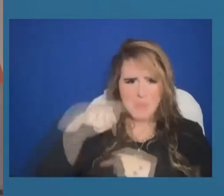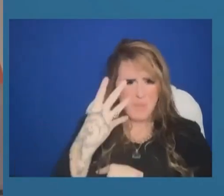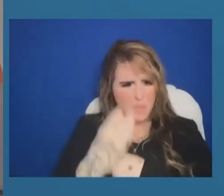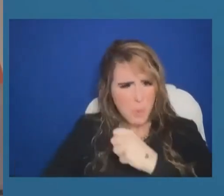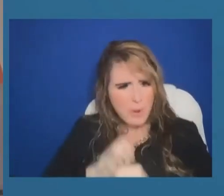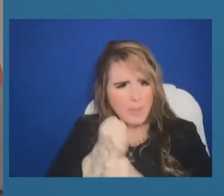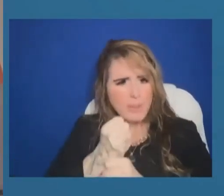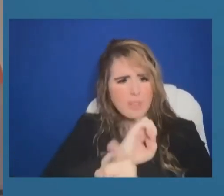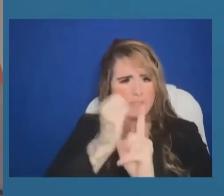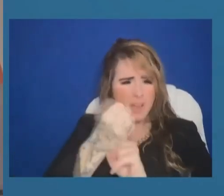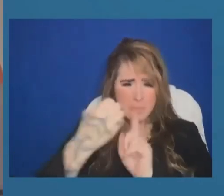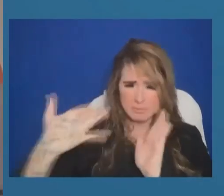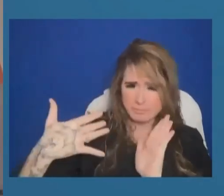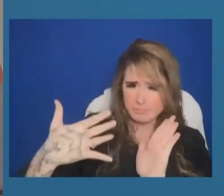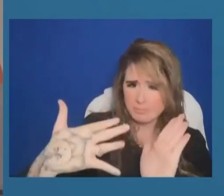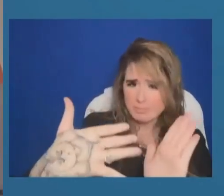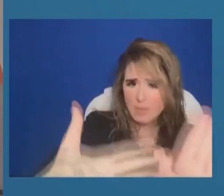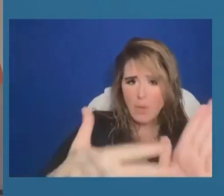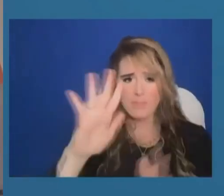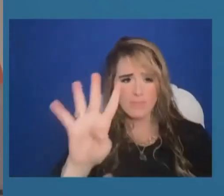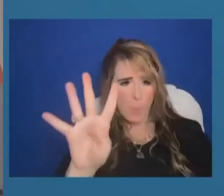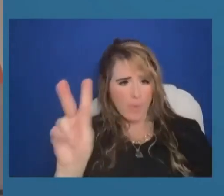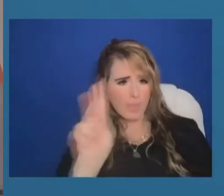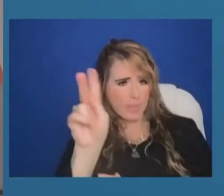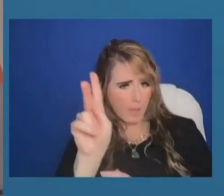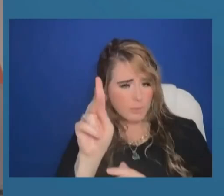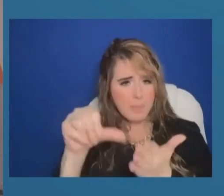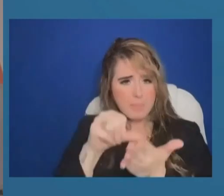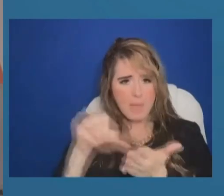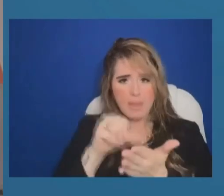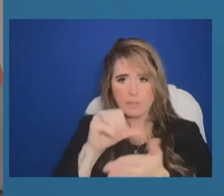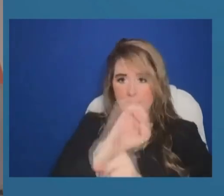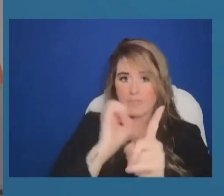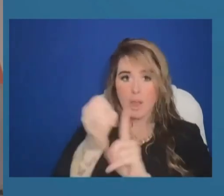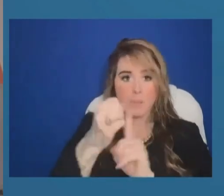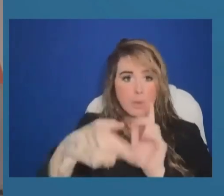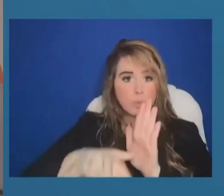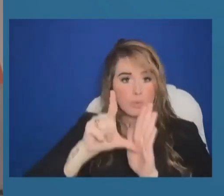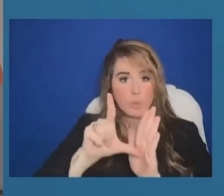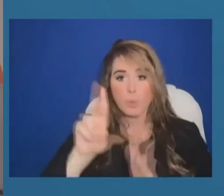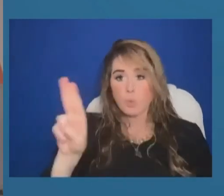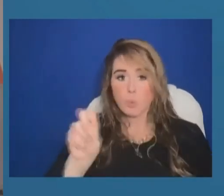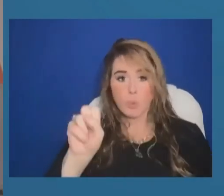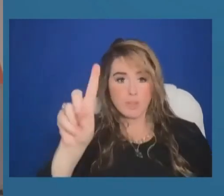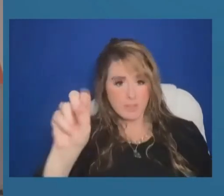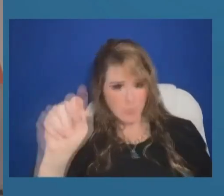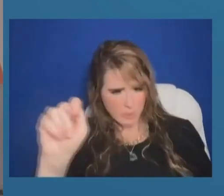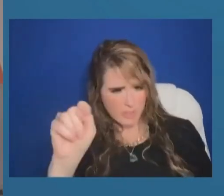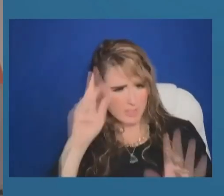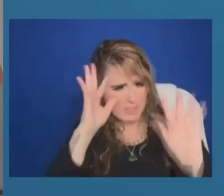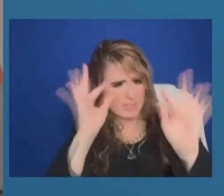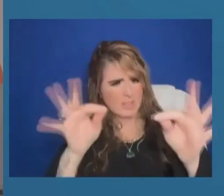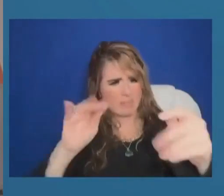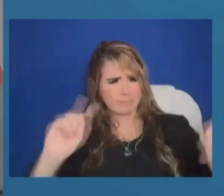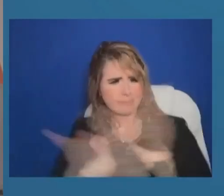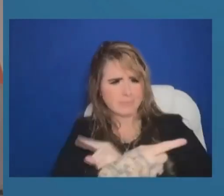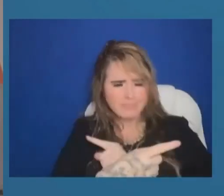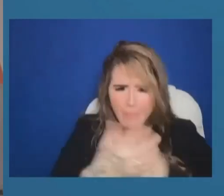study, a 4,000-page environmental review, that the US DOT would seek to reverse course.